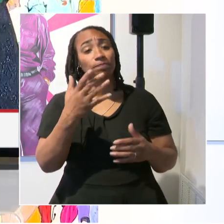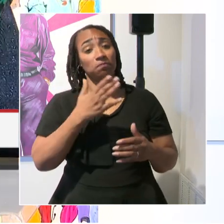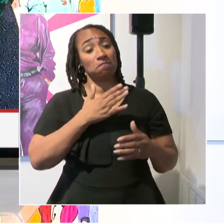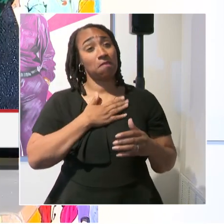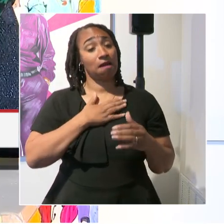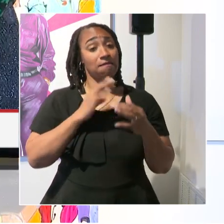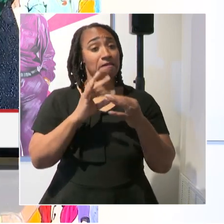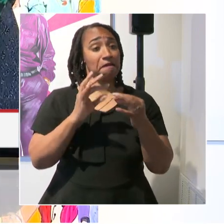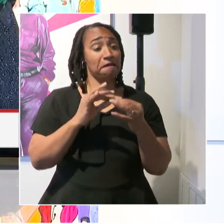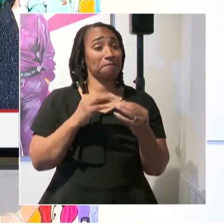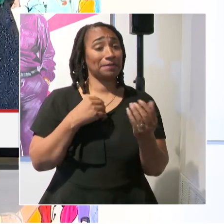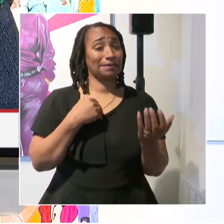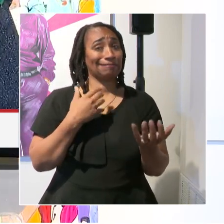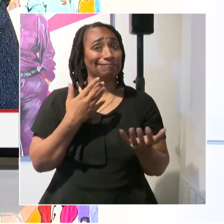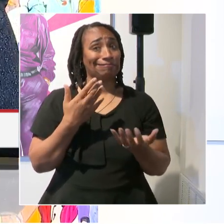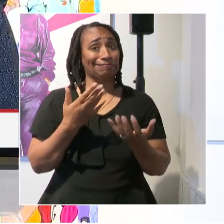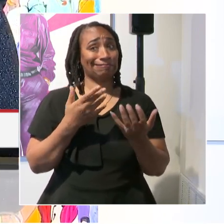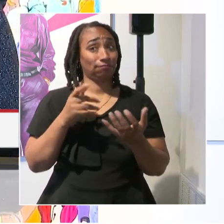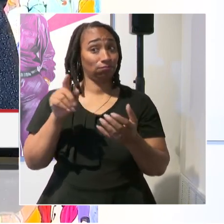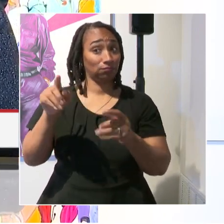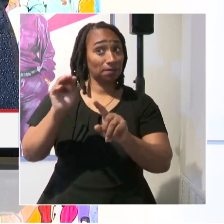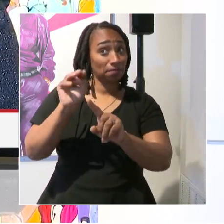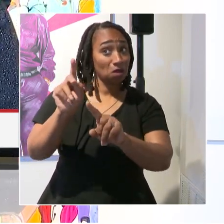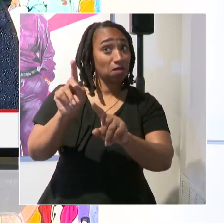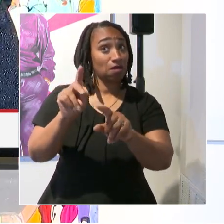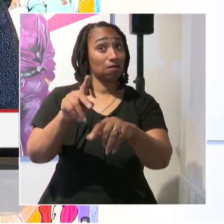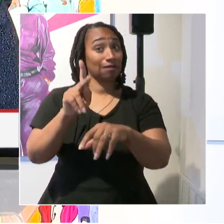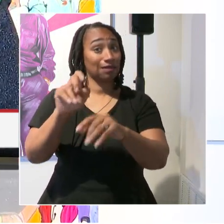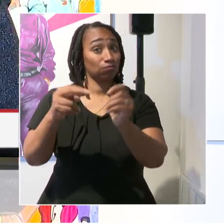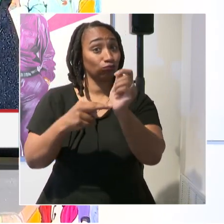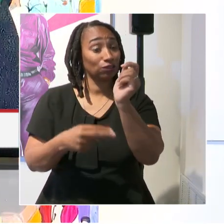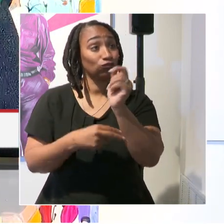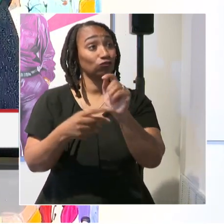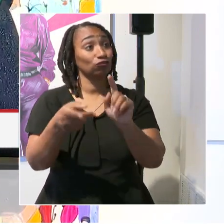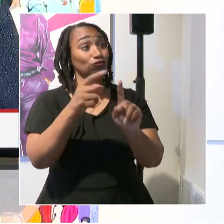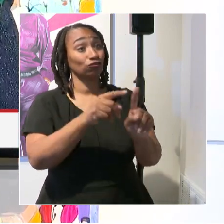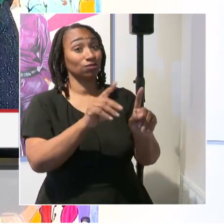mean, they speak for themselves, I think.